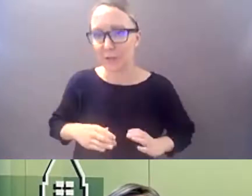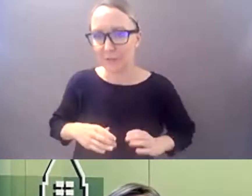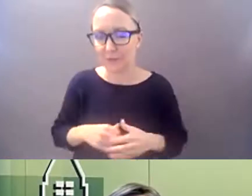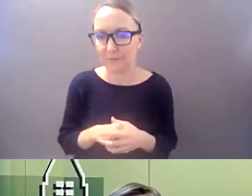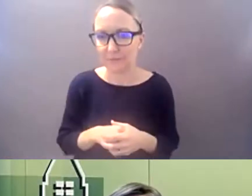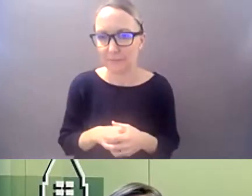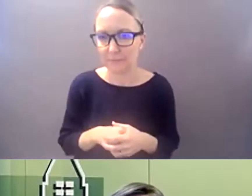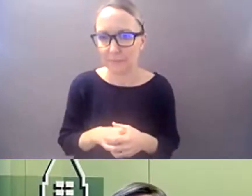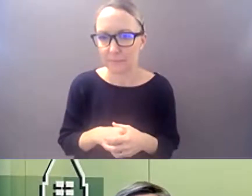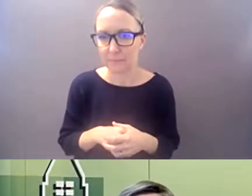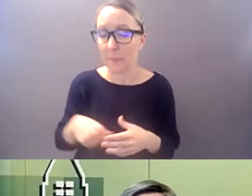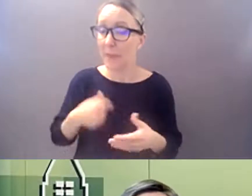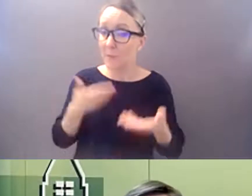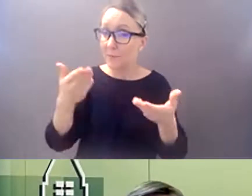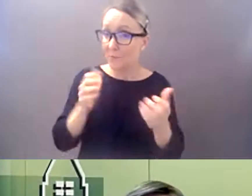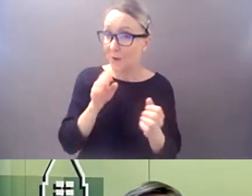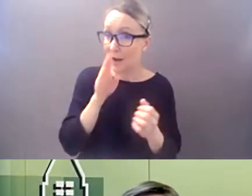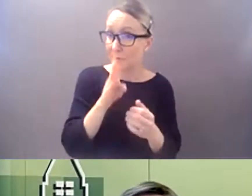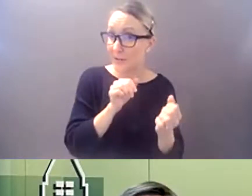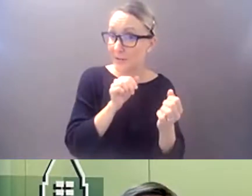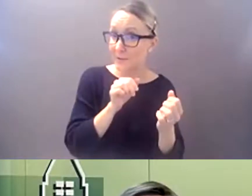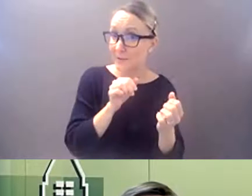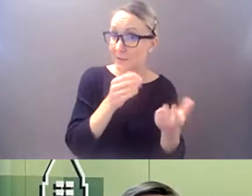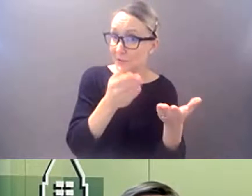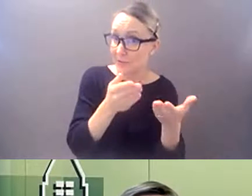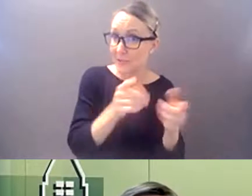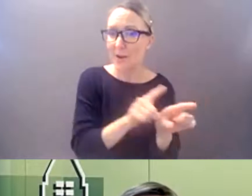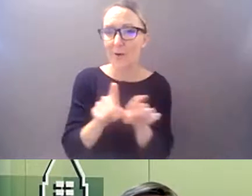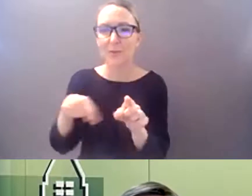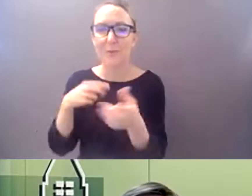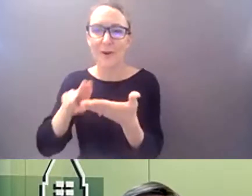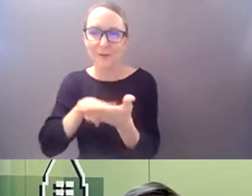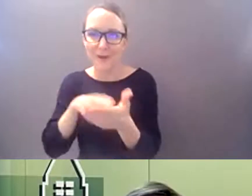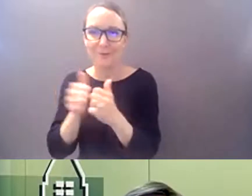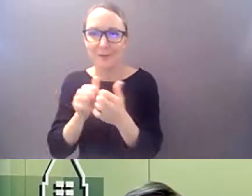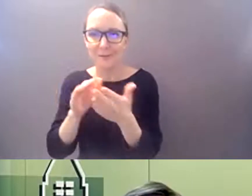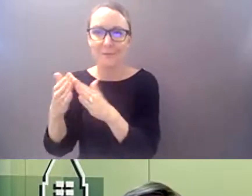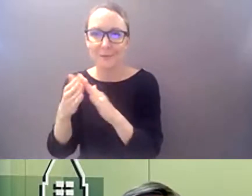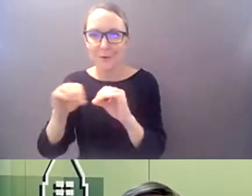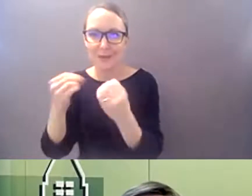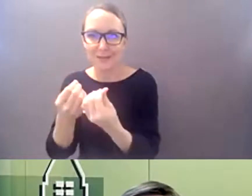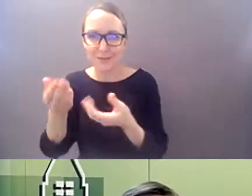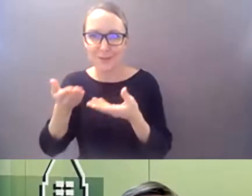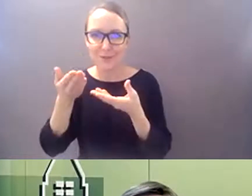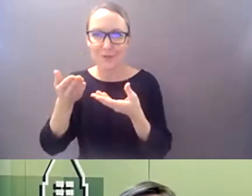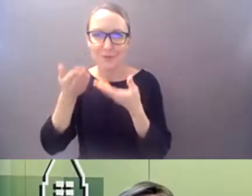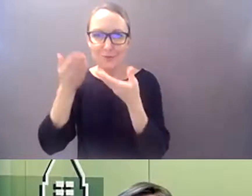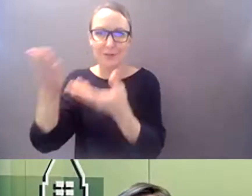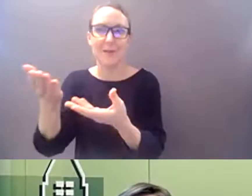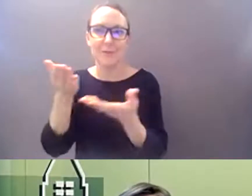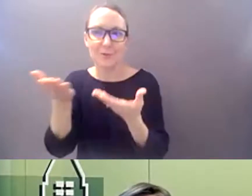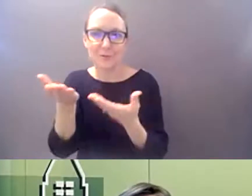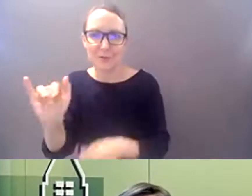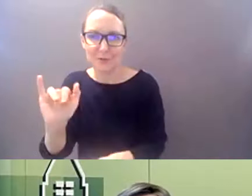provide direct services, we also contract with community-based organizations to deliver those services as well. We serve